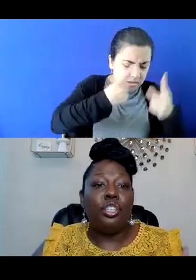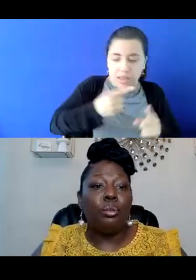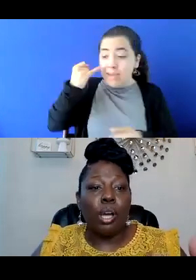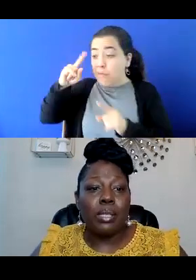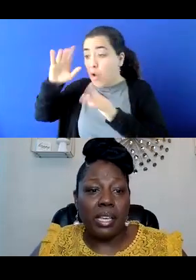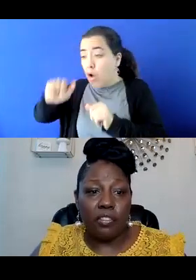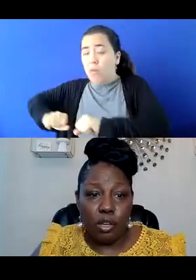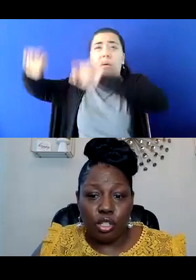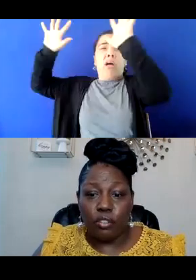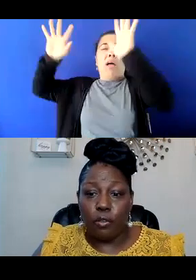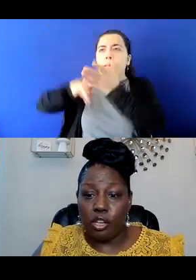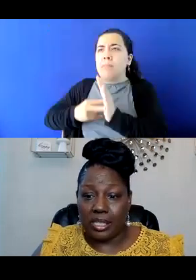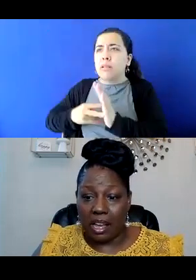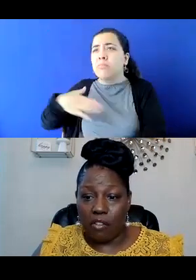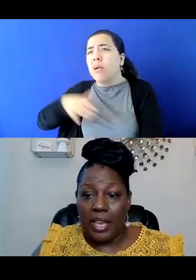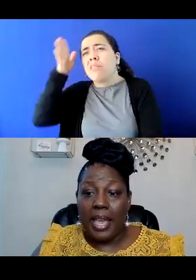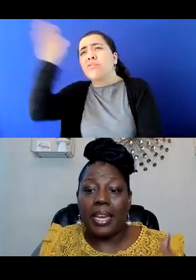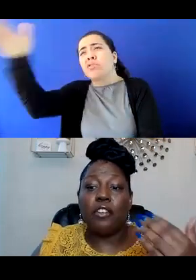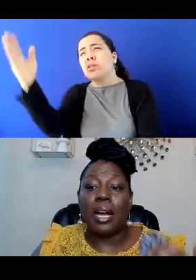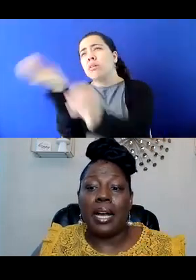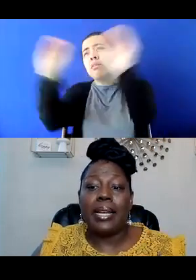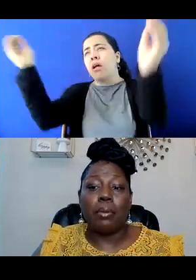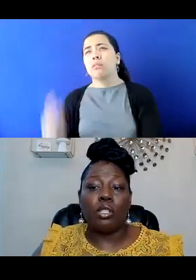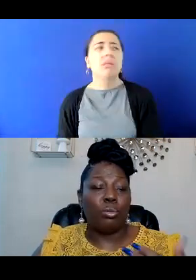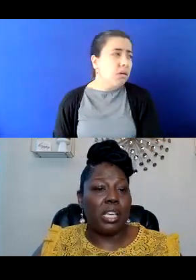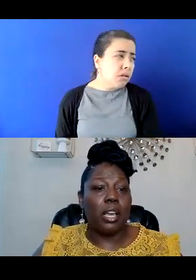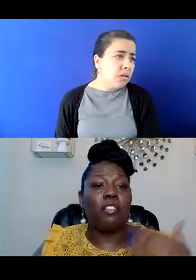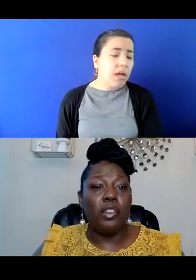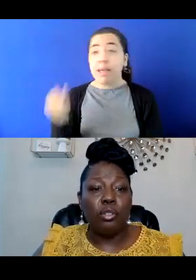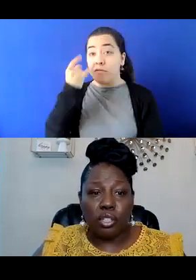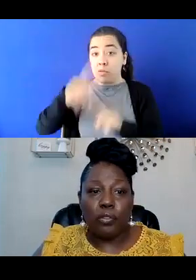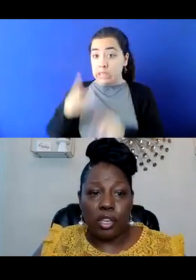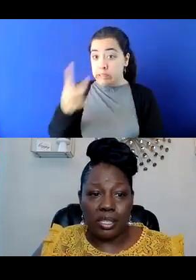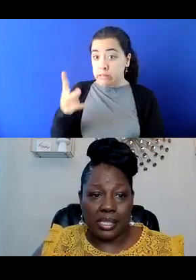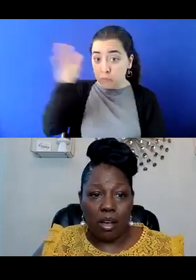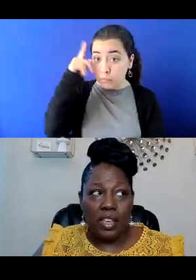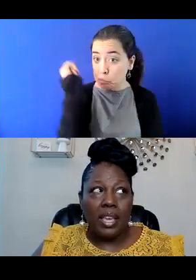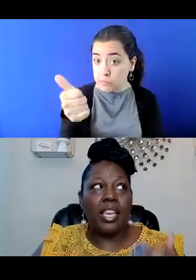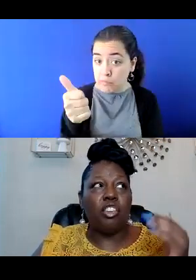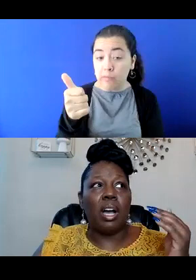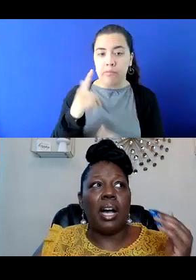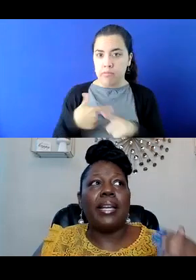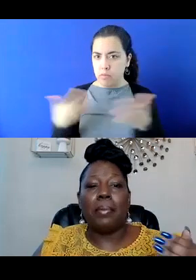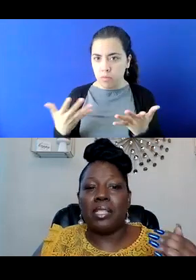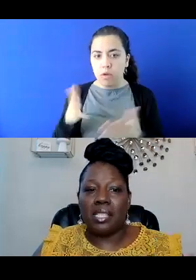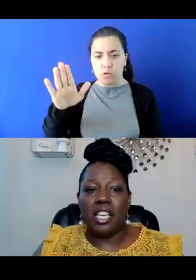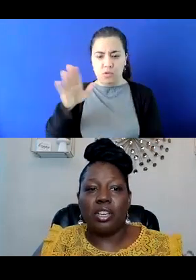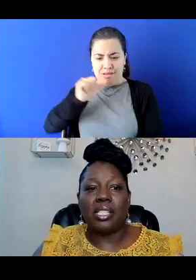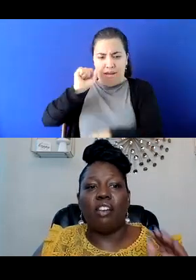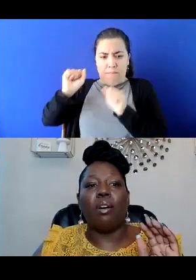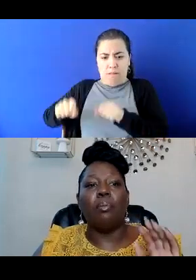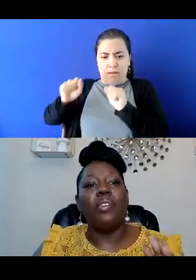that you don't see a future for yourself. And if you're unable to see a future for yourself, then you're unable to